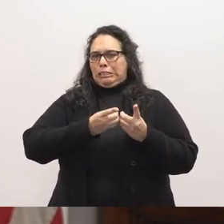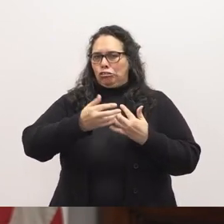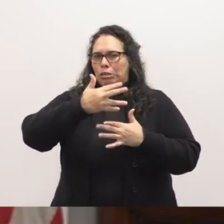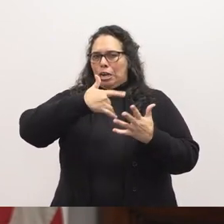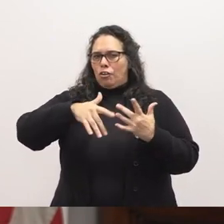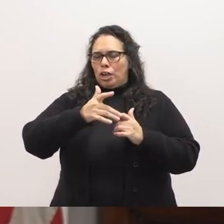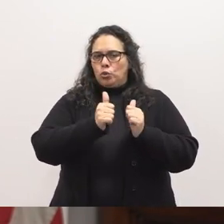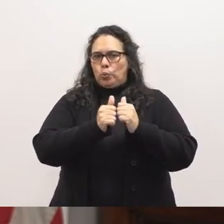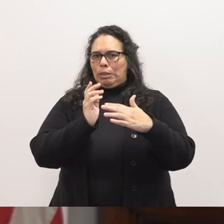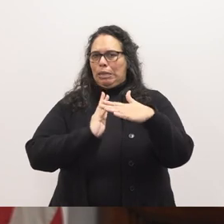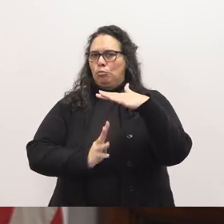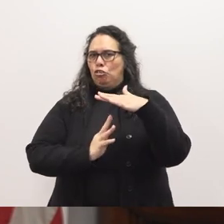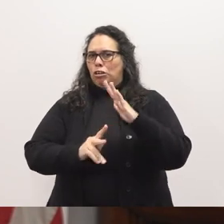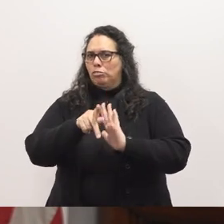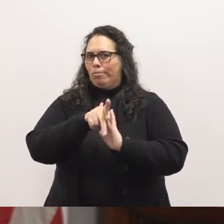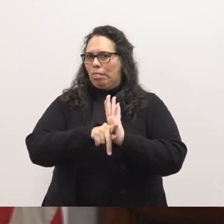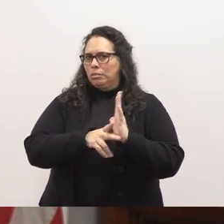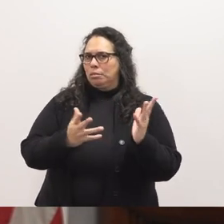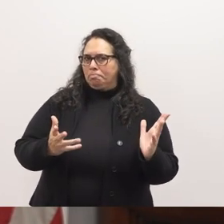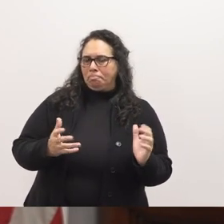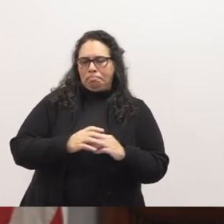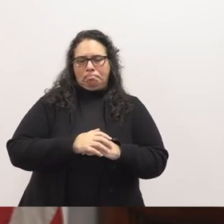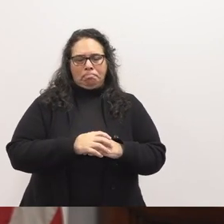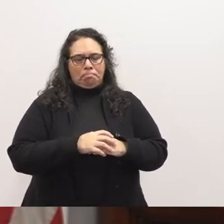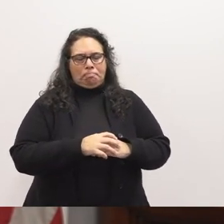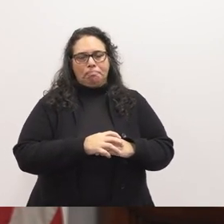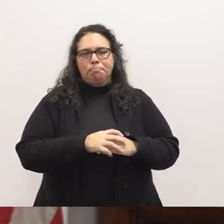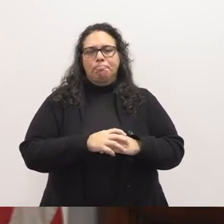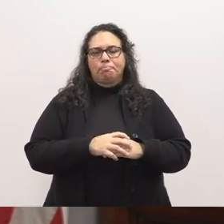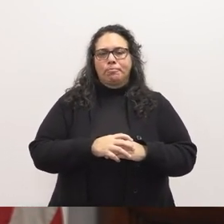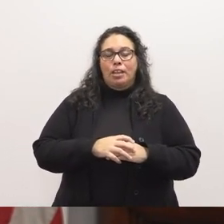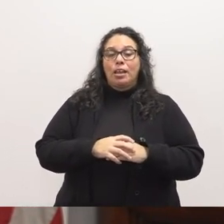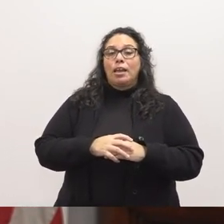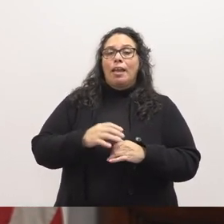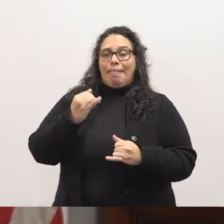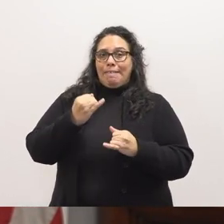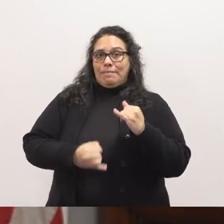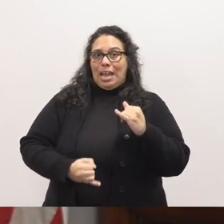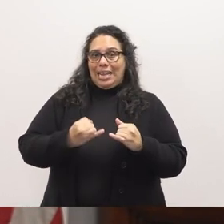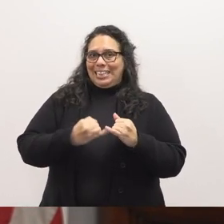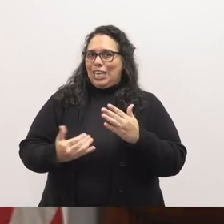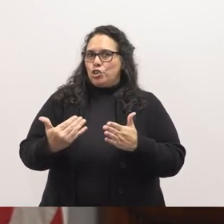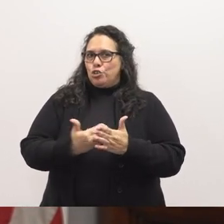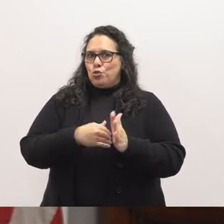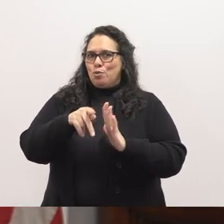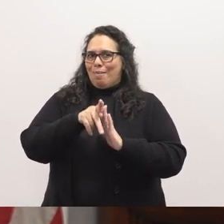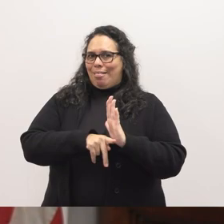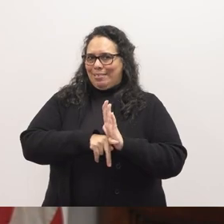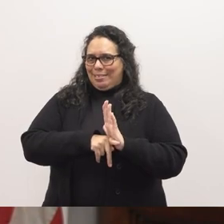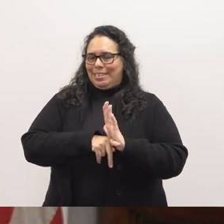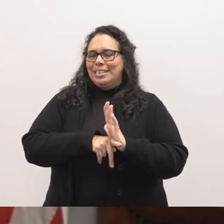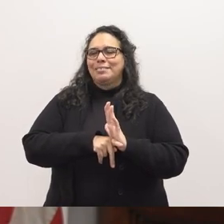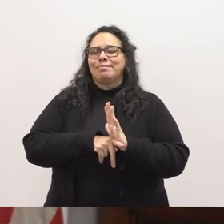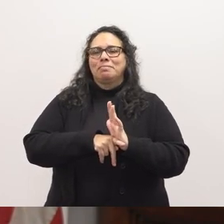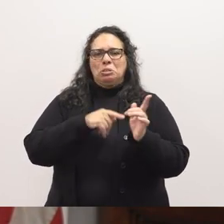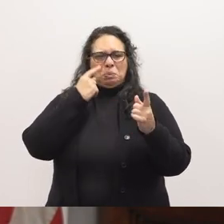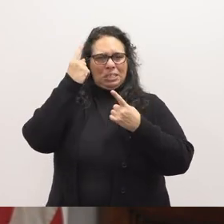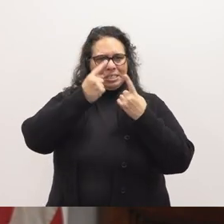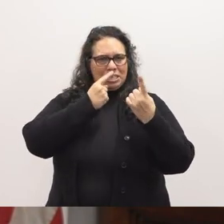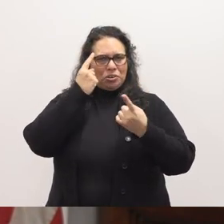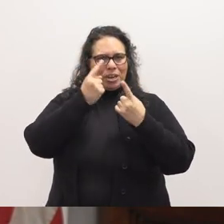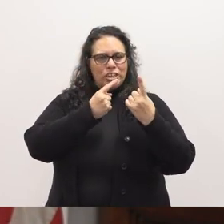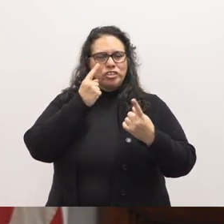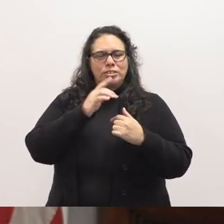with immigration officials. And then finally, a new policy up for consideration